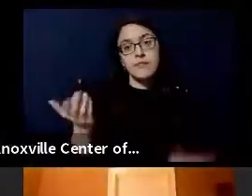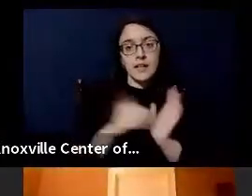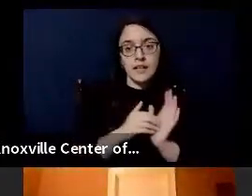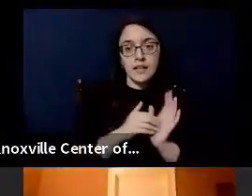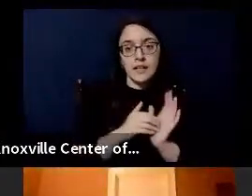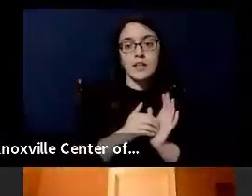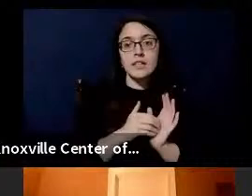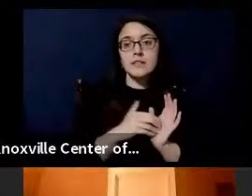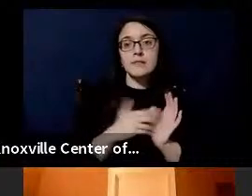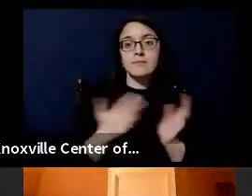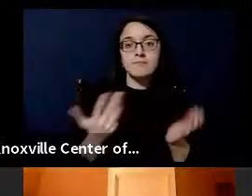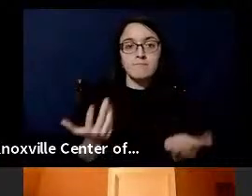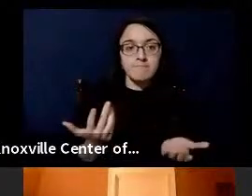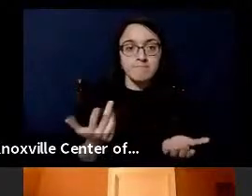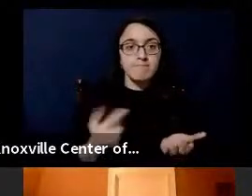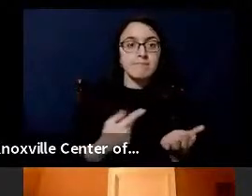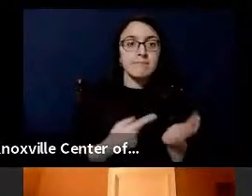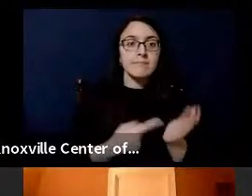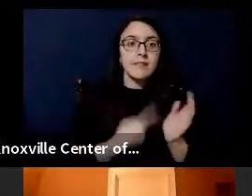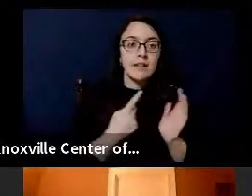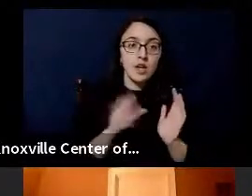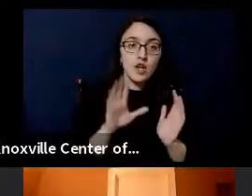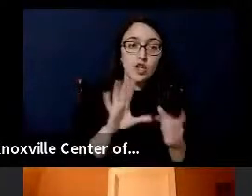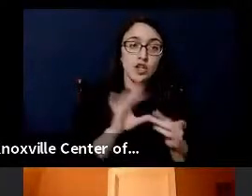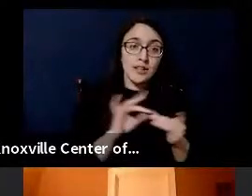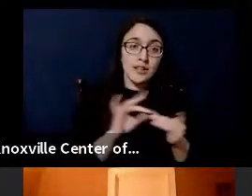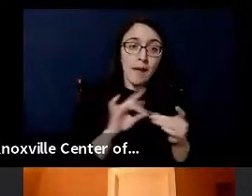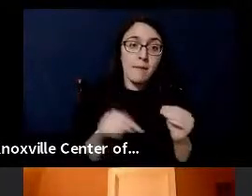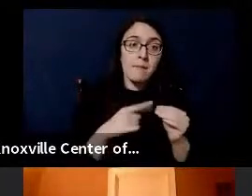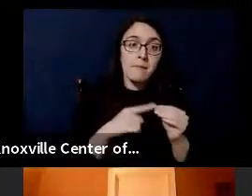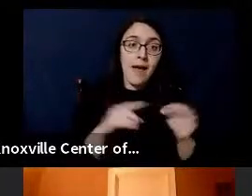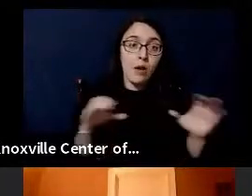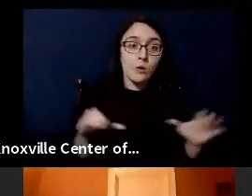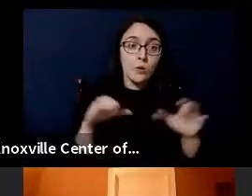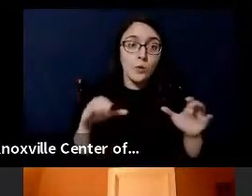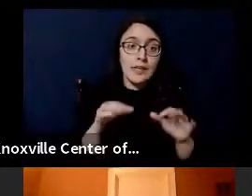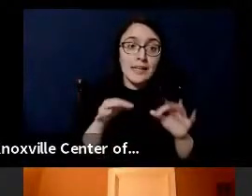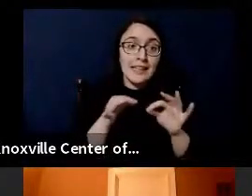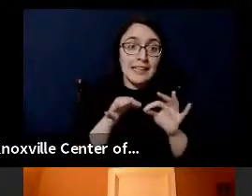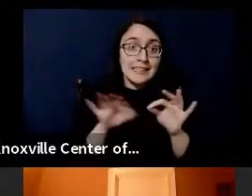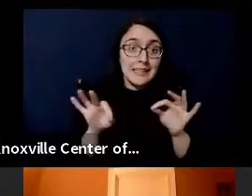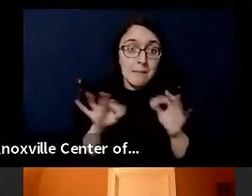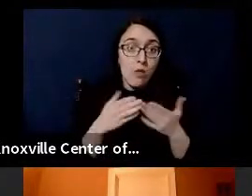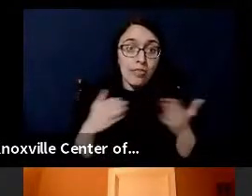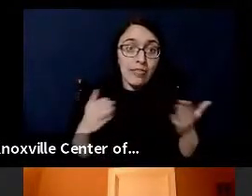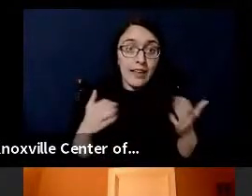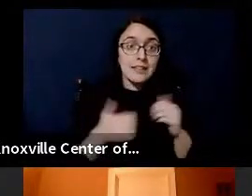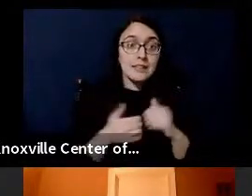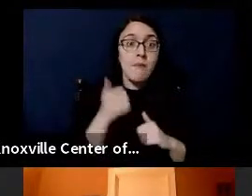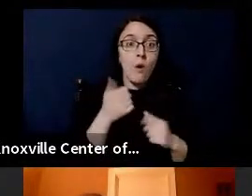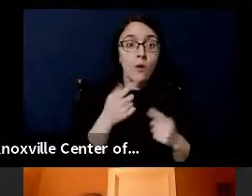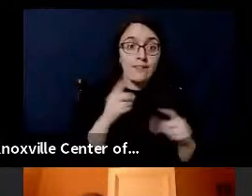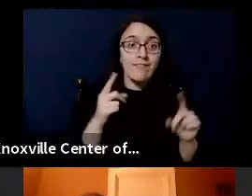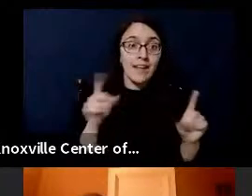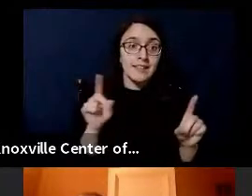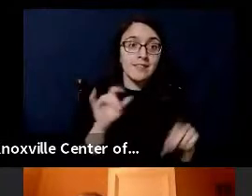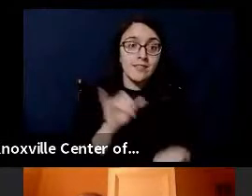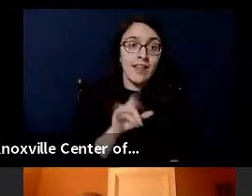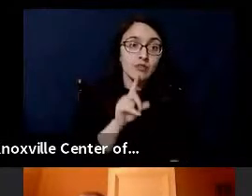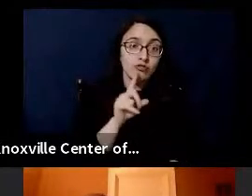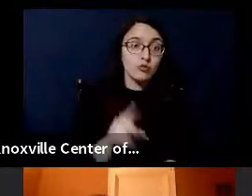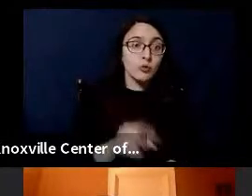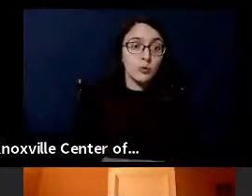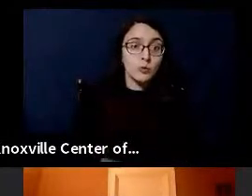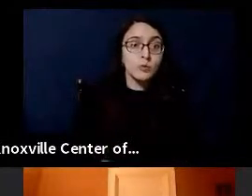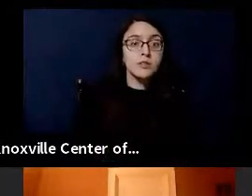again, sometimes your comment about doing the simple things having the most effect, it rings true. Certainly